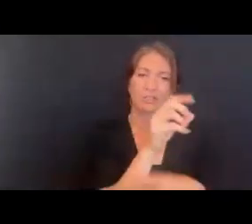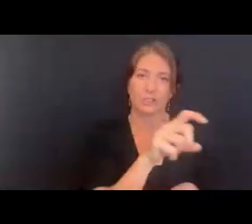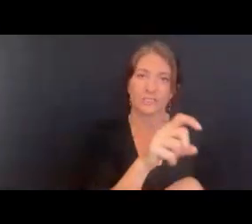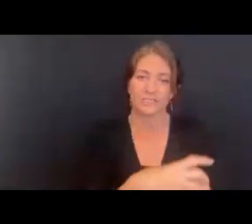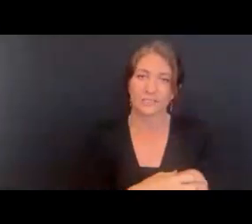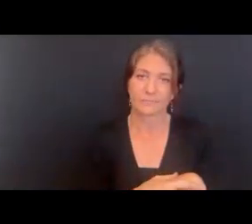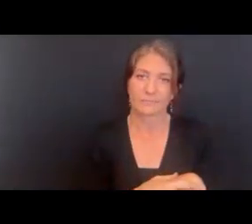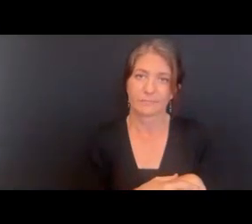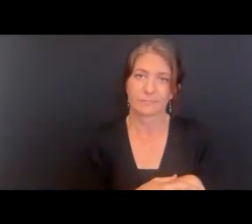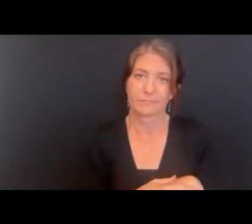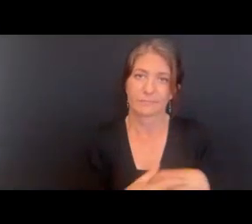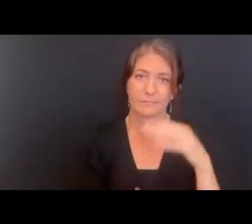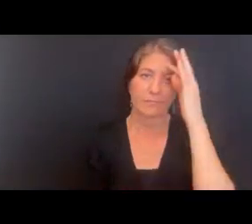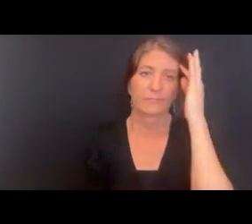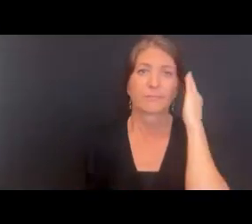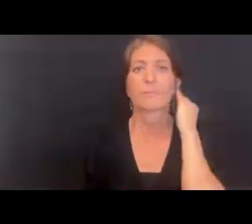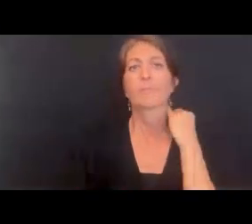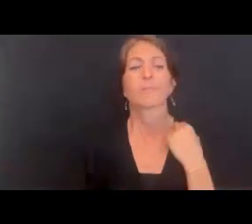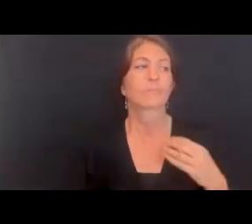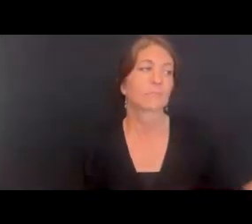please.